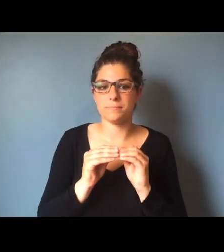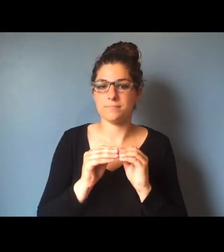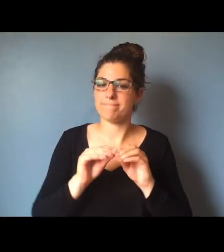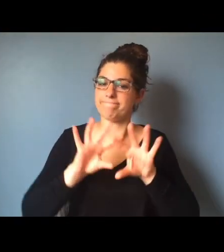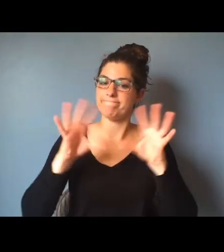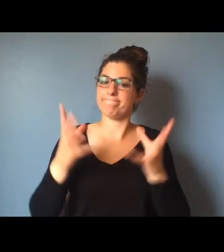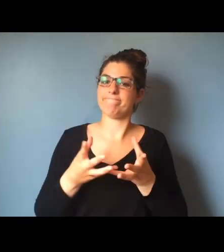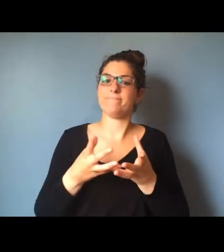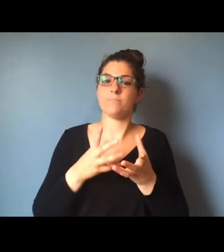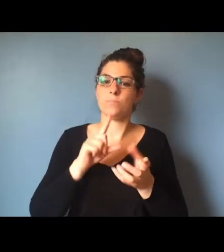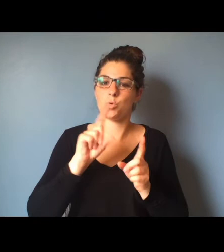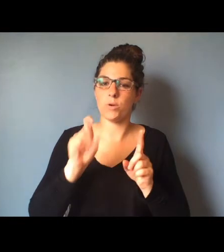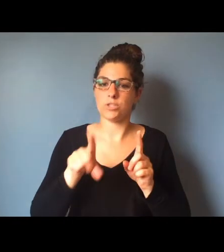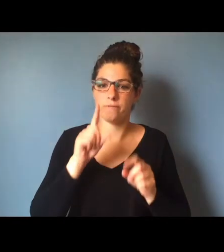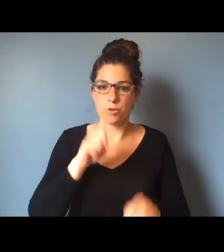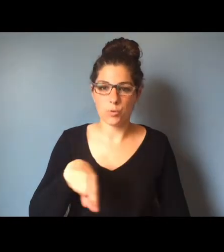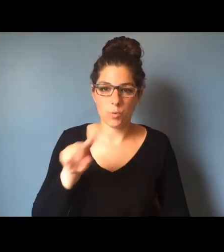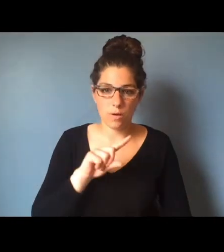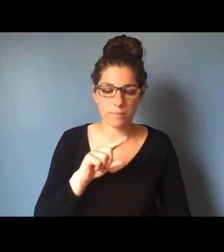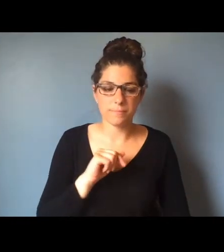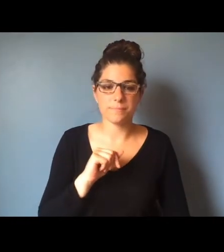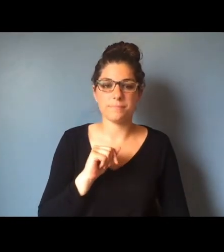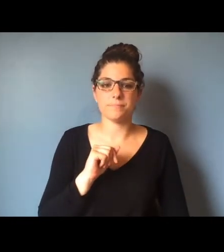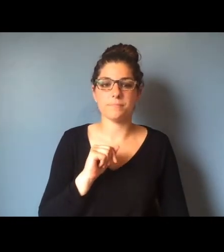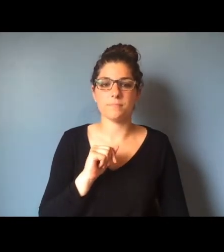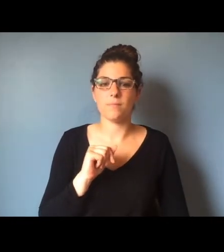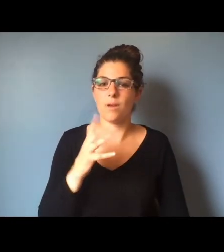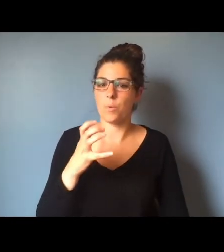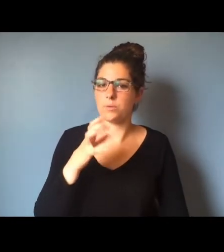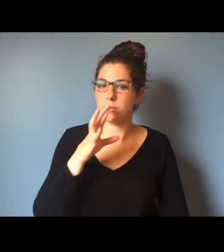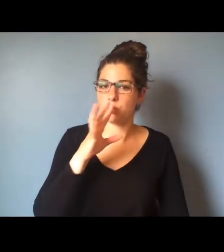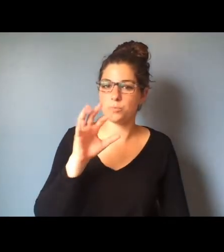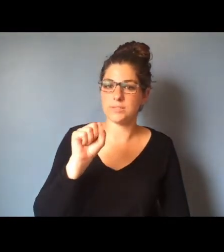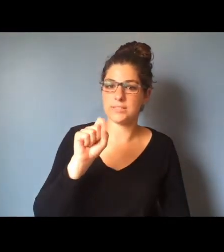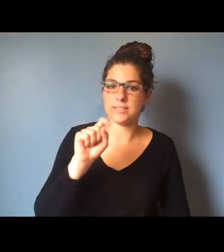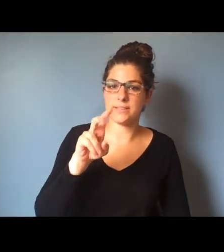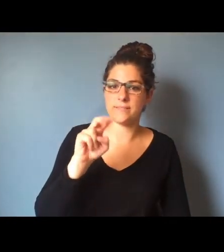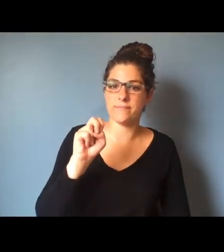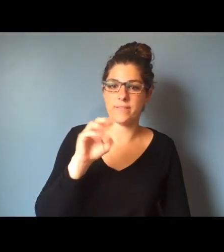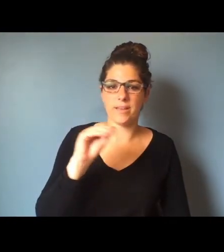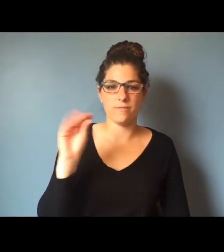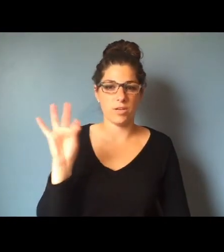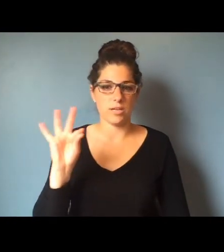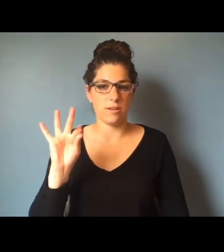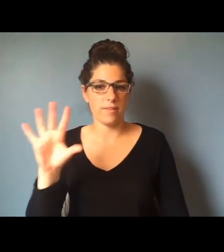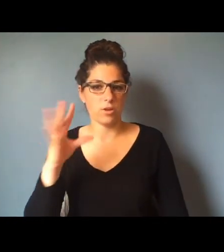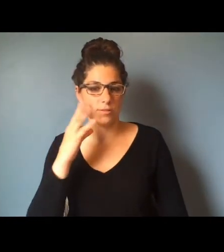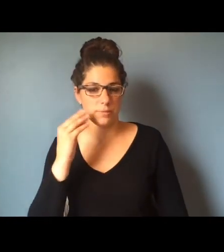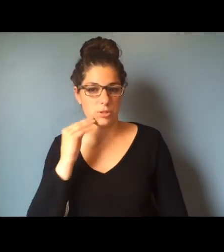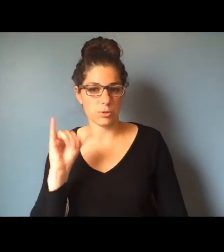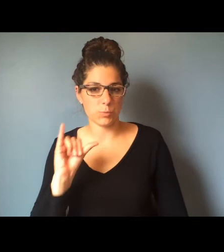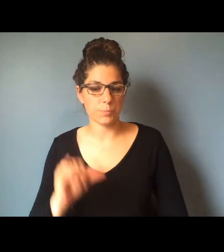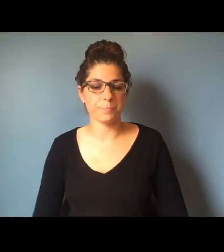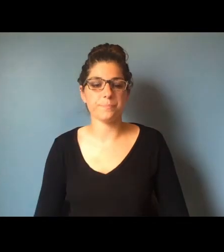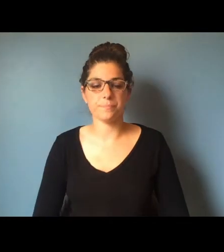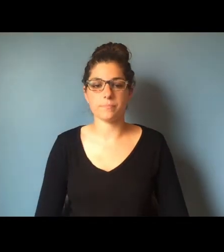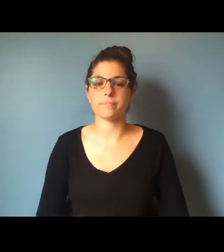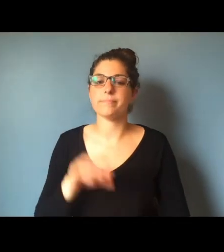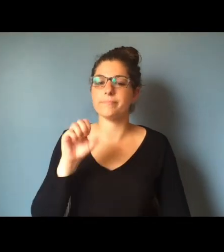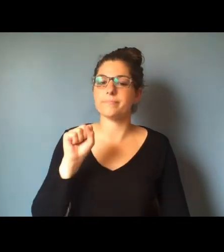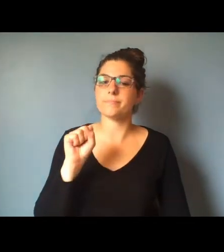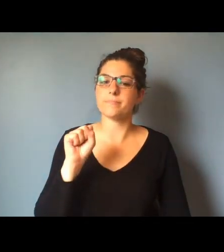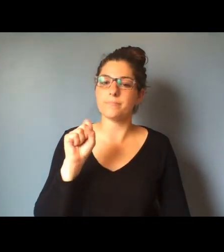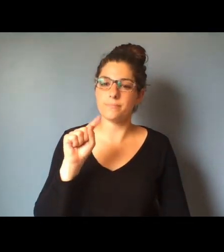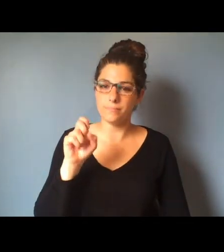for all of you guys. After I go through, I want to talk to Steve and Francesco about some of their experiences too. Steve,